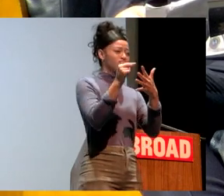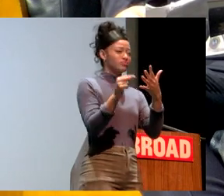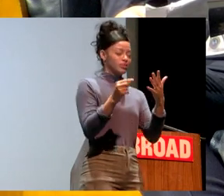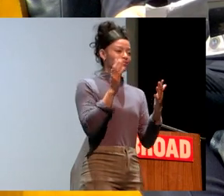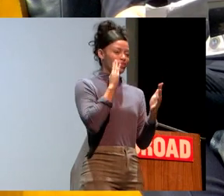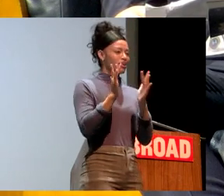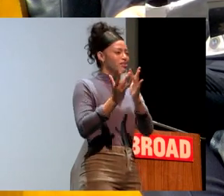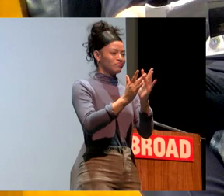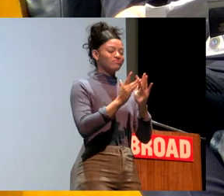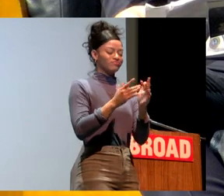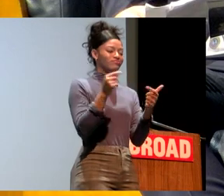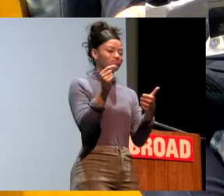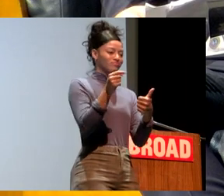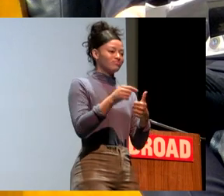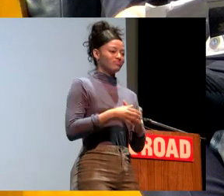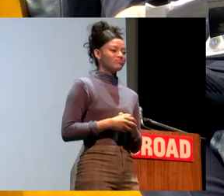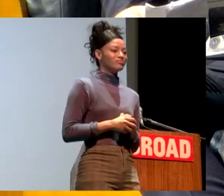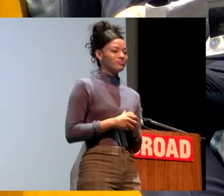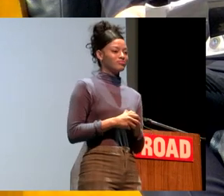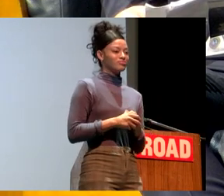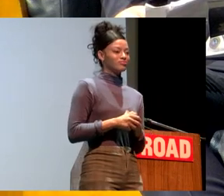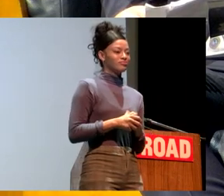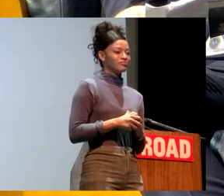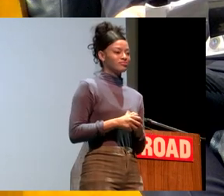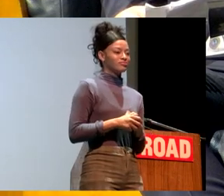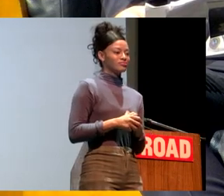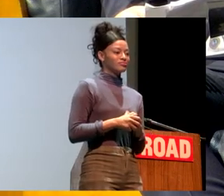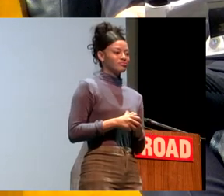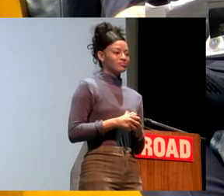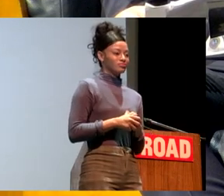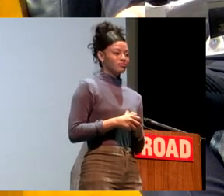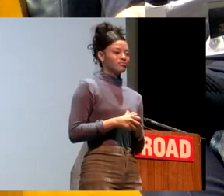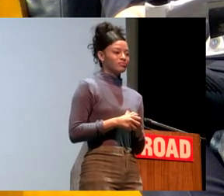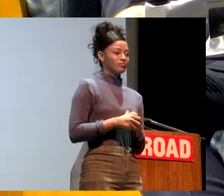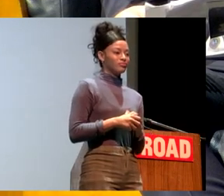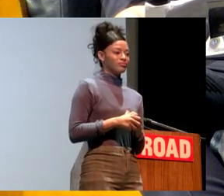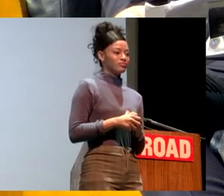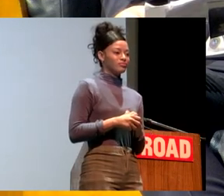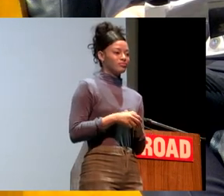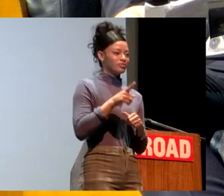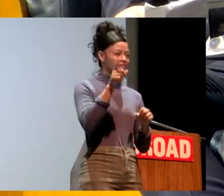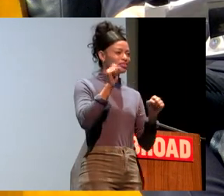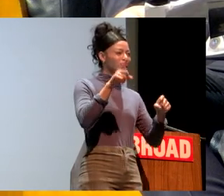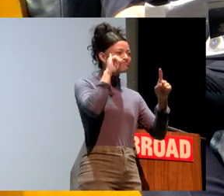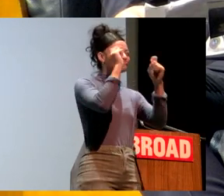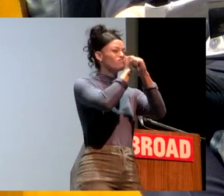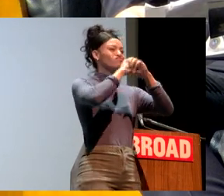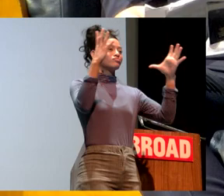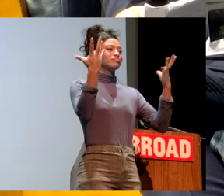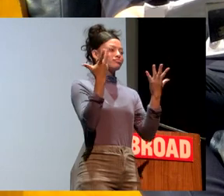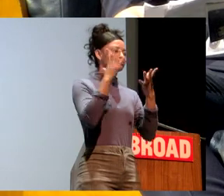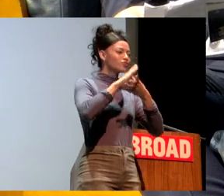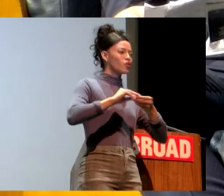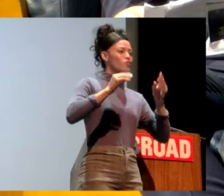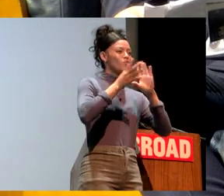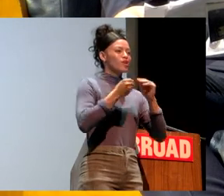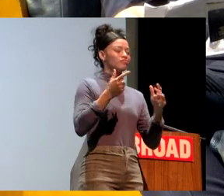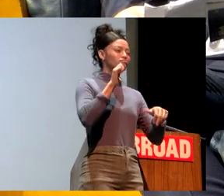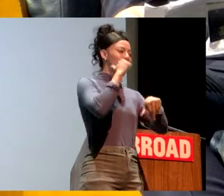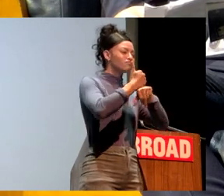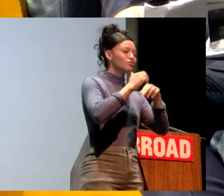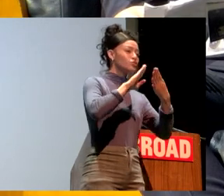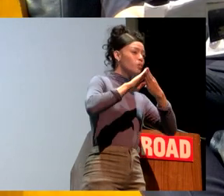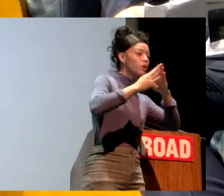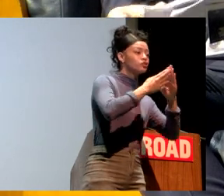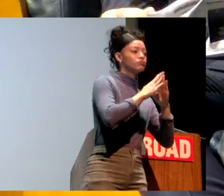creative stories, love stories, like community stories happening in games, and the game itself as a technology. Not